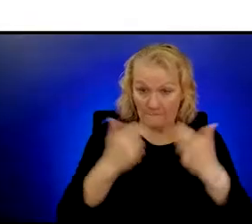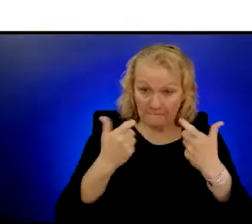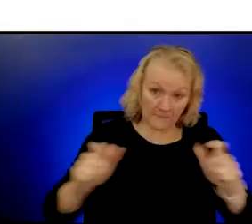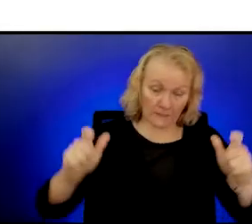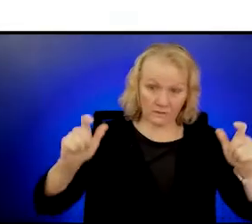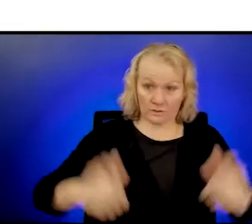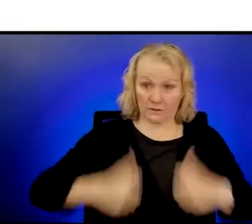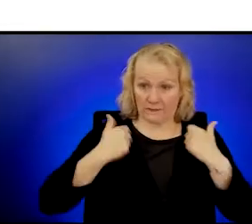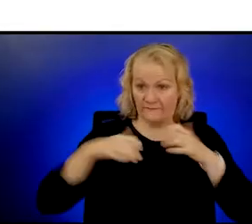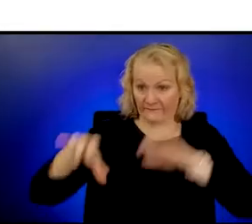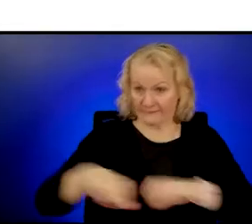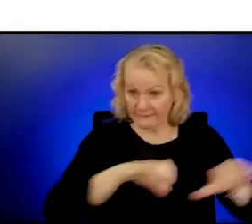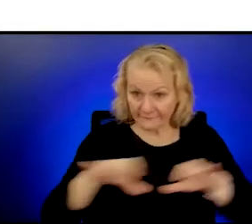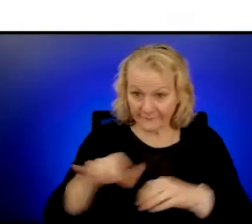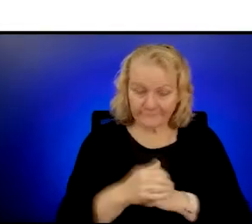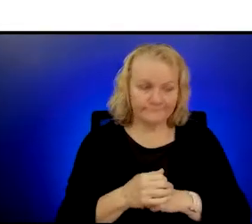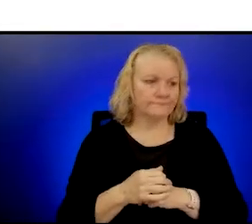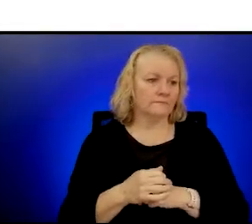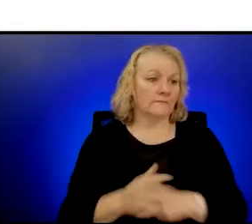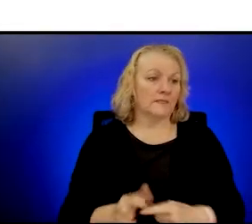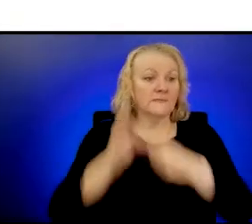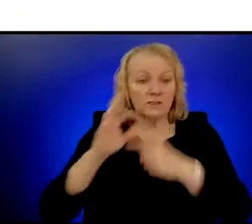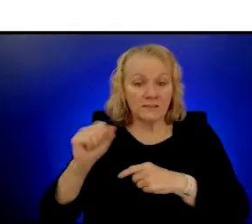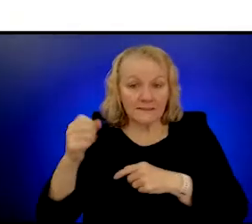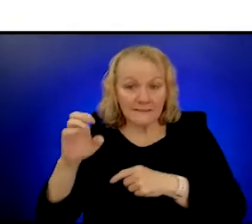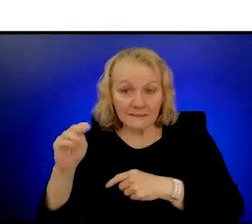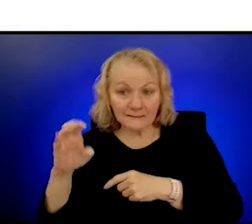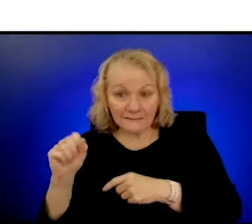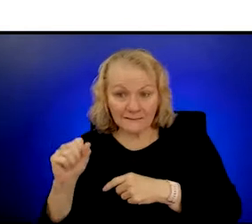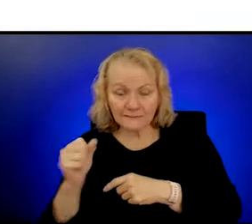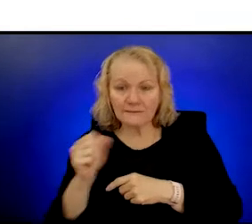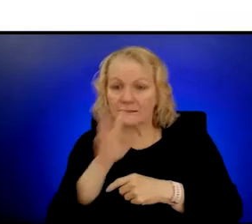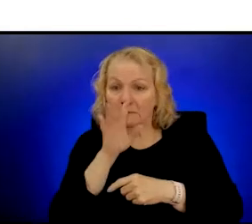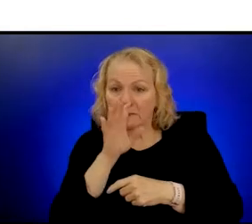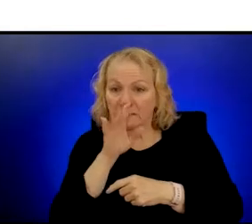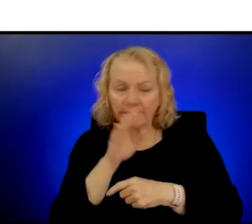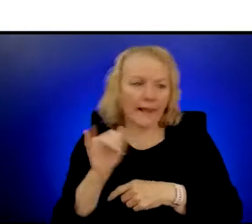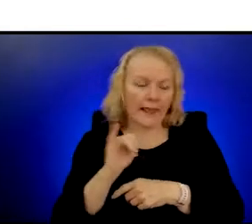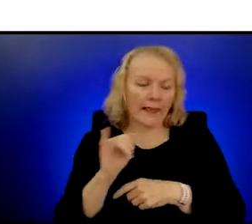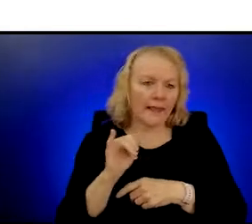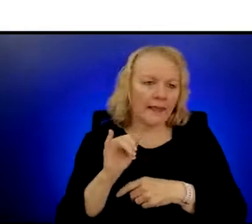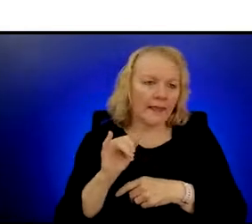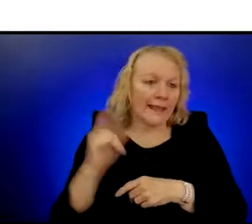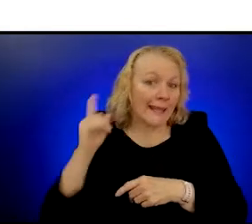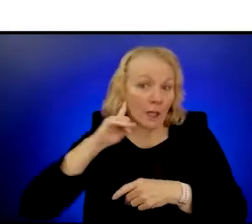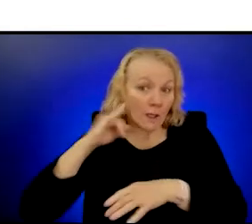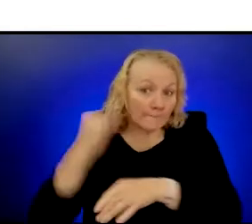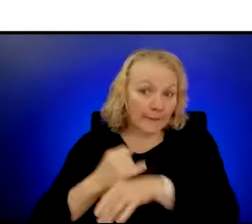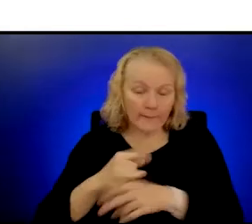activities, special senses and speech, such as impaired hearing, sight, or